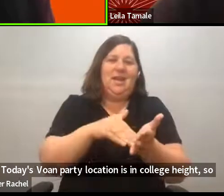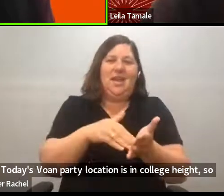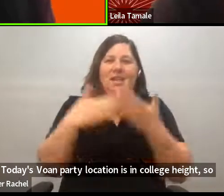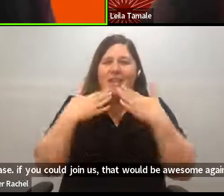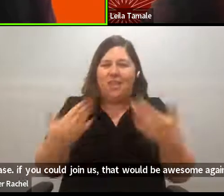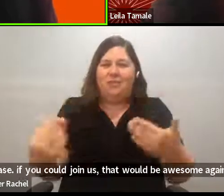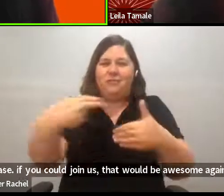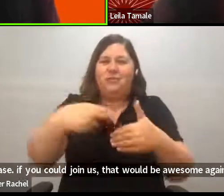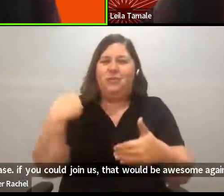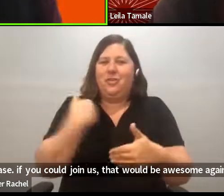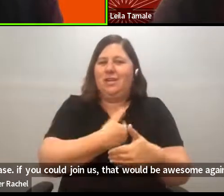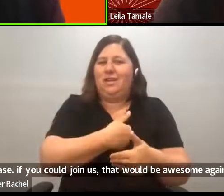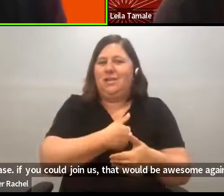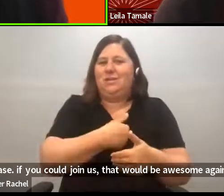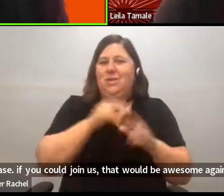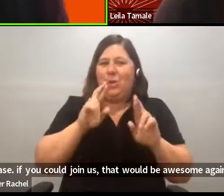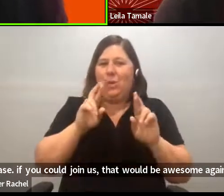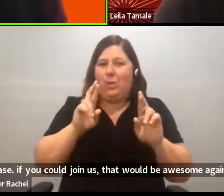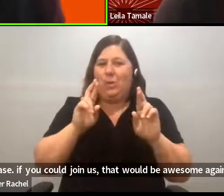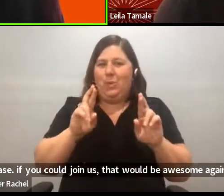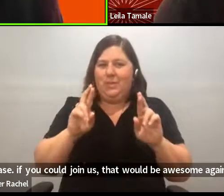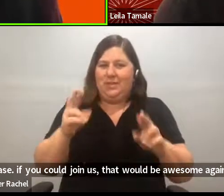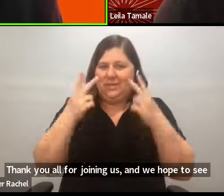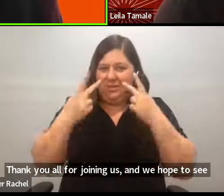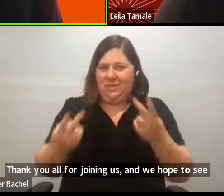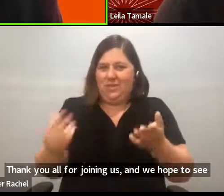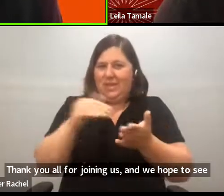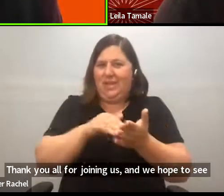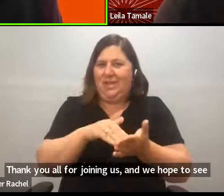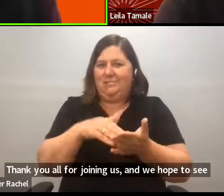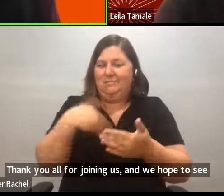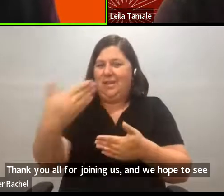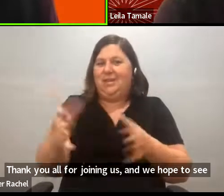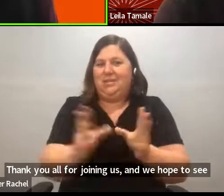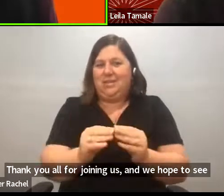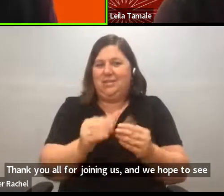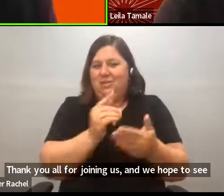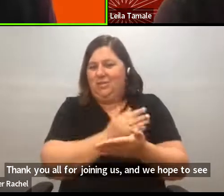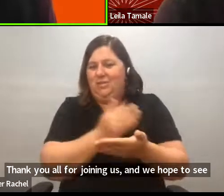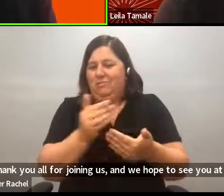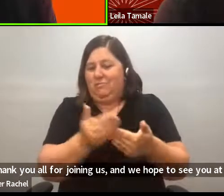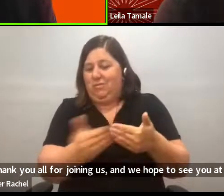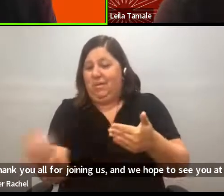for joining us, and we hope to see you at our sessions for the rest of the week.